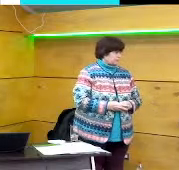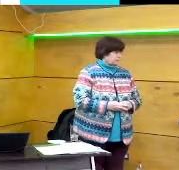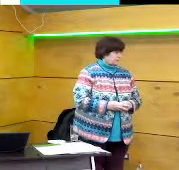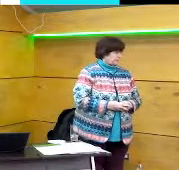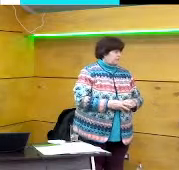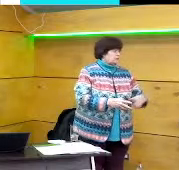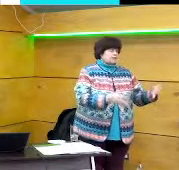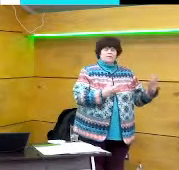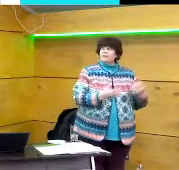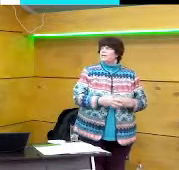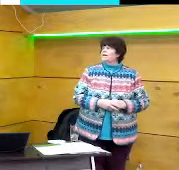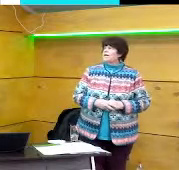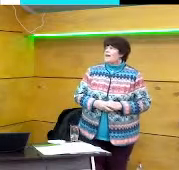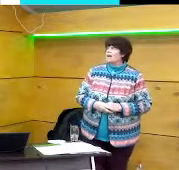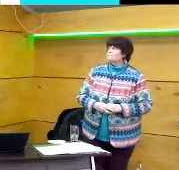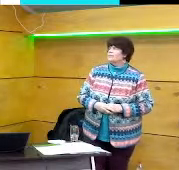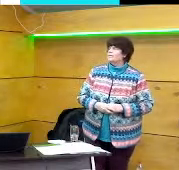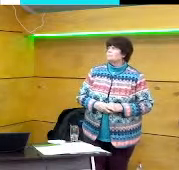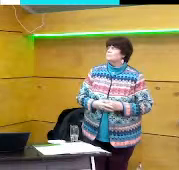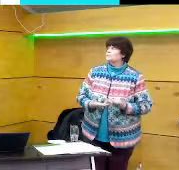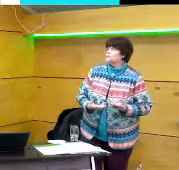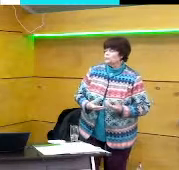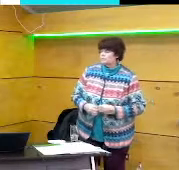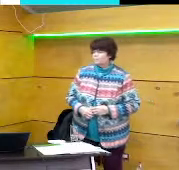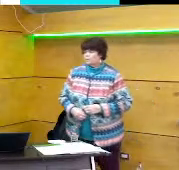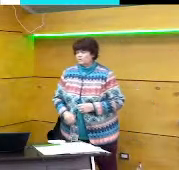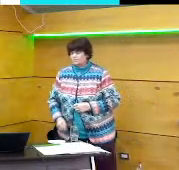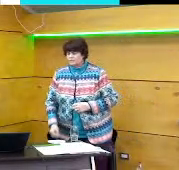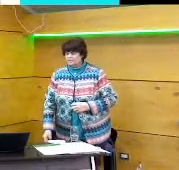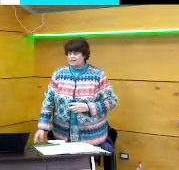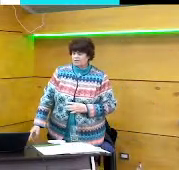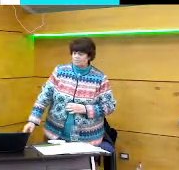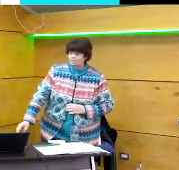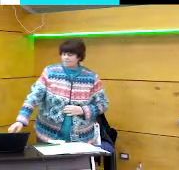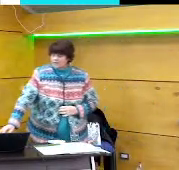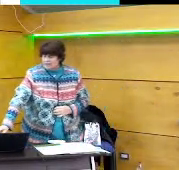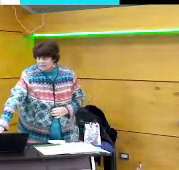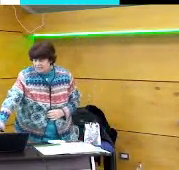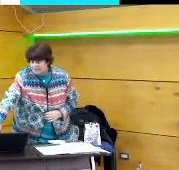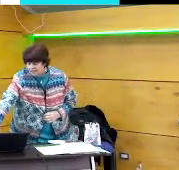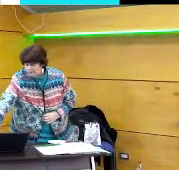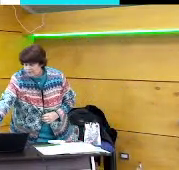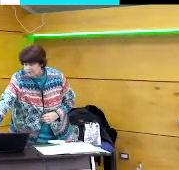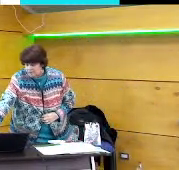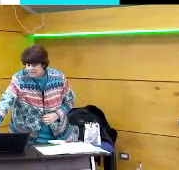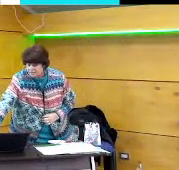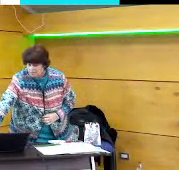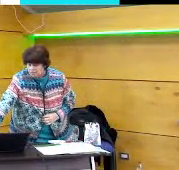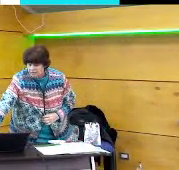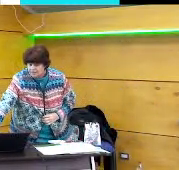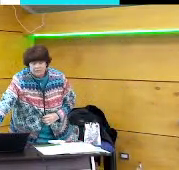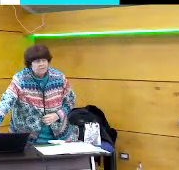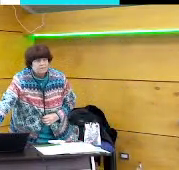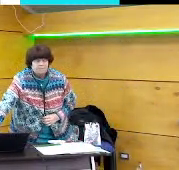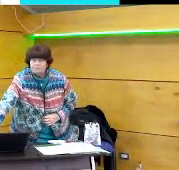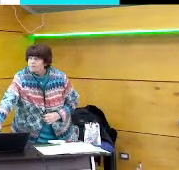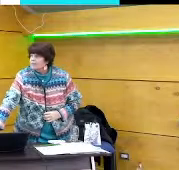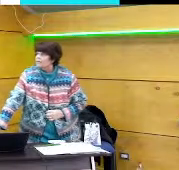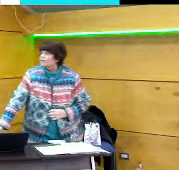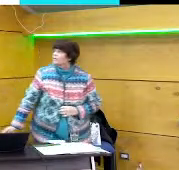classroom. And you can have them do the poems together,